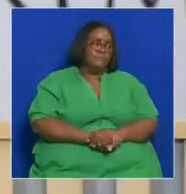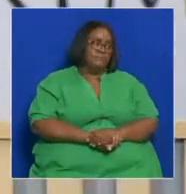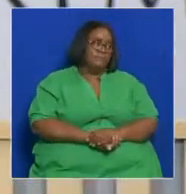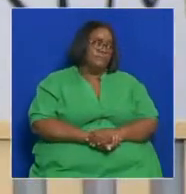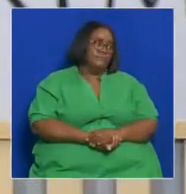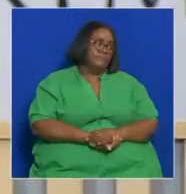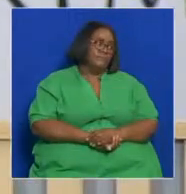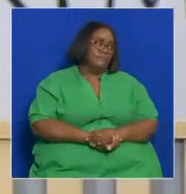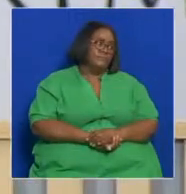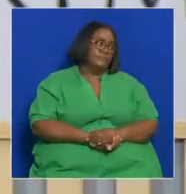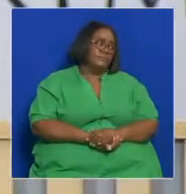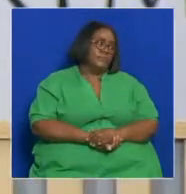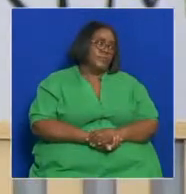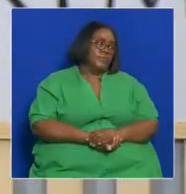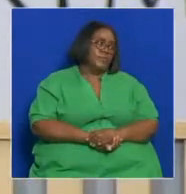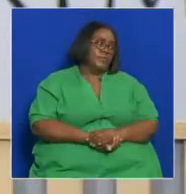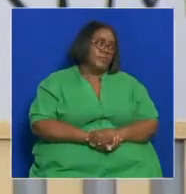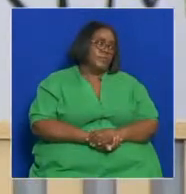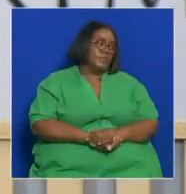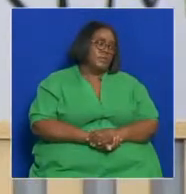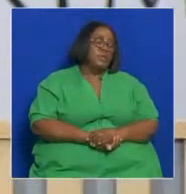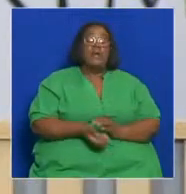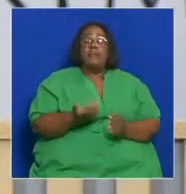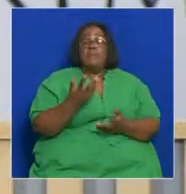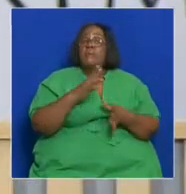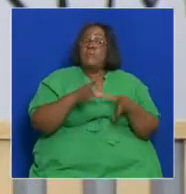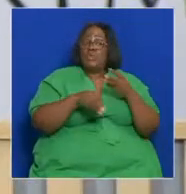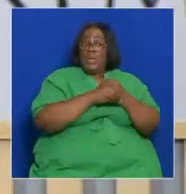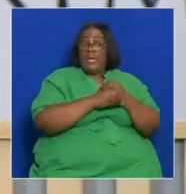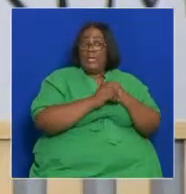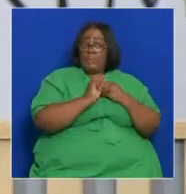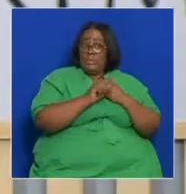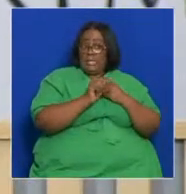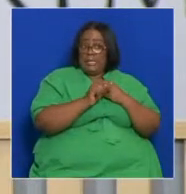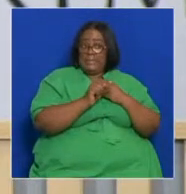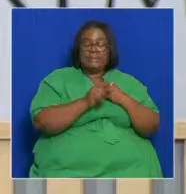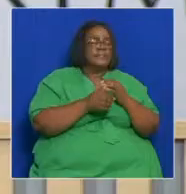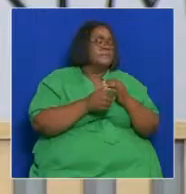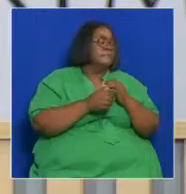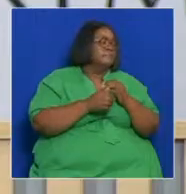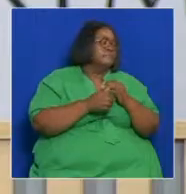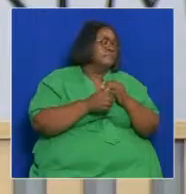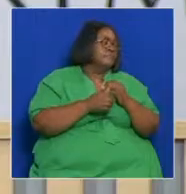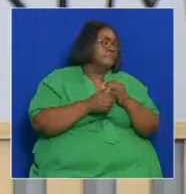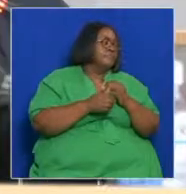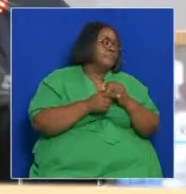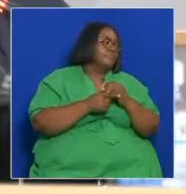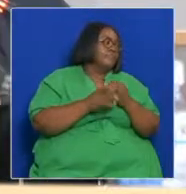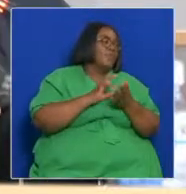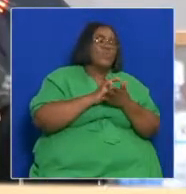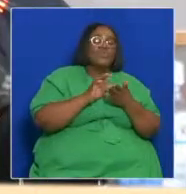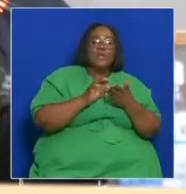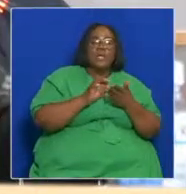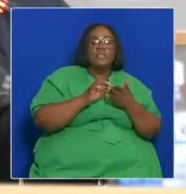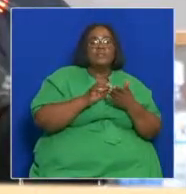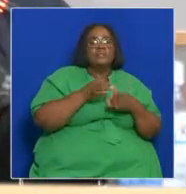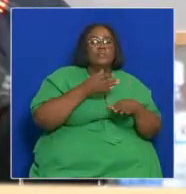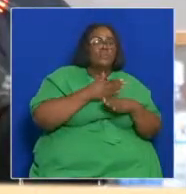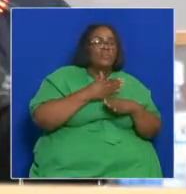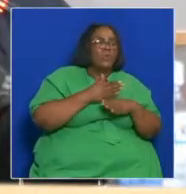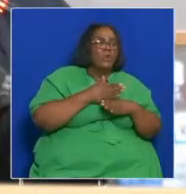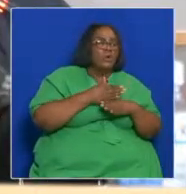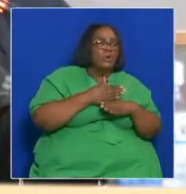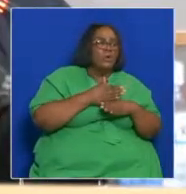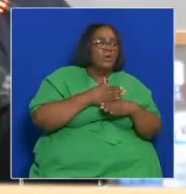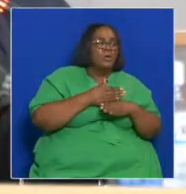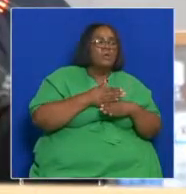Chair and Commissioners. Perhaps to add to that, besides the contract of employment itself, or in addition to